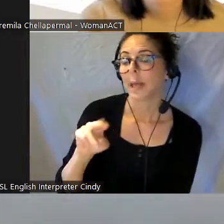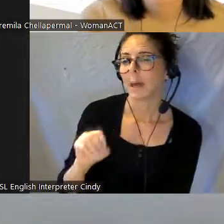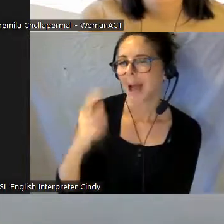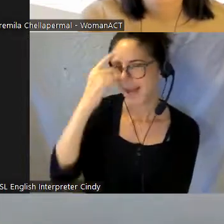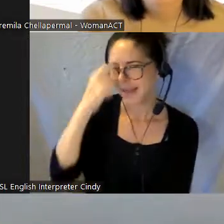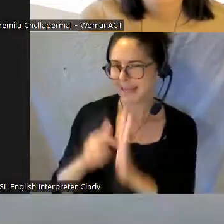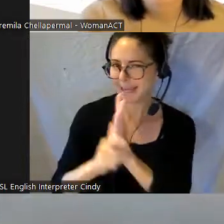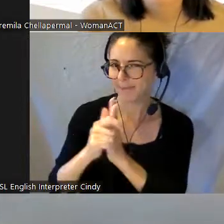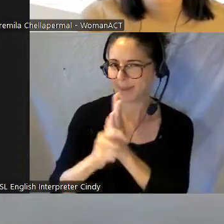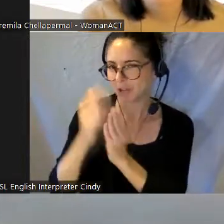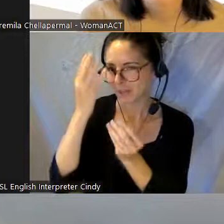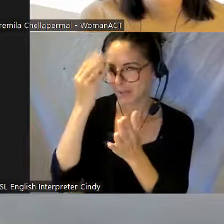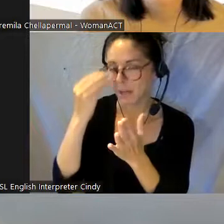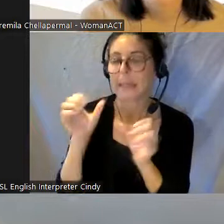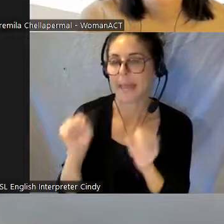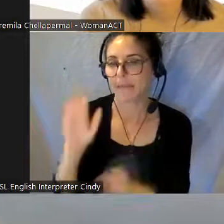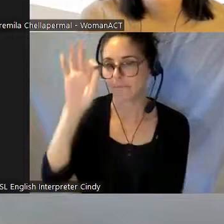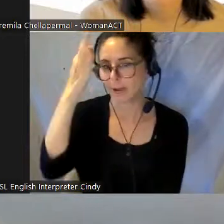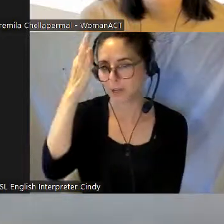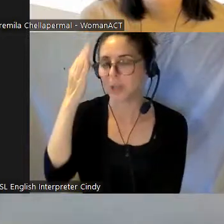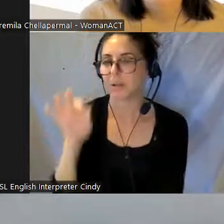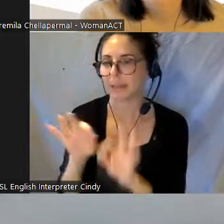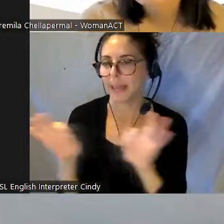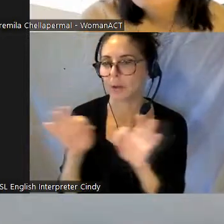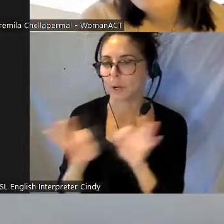leaflets are available in French. I did post in